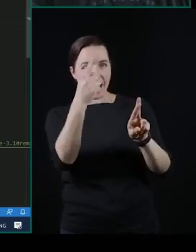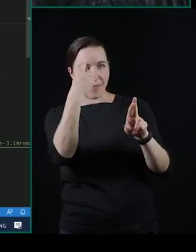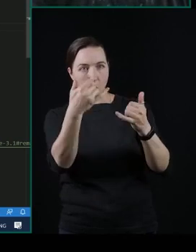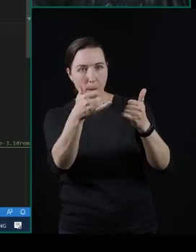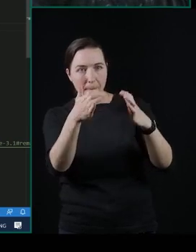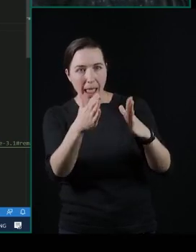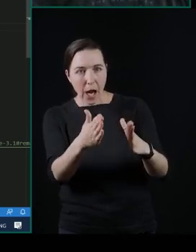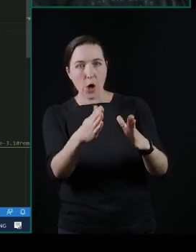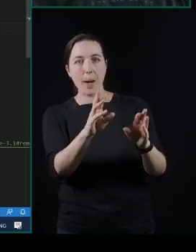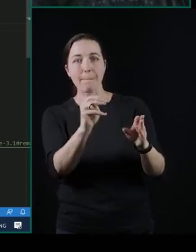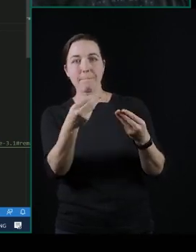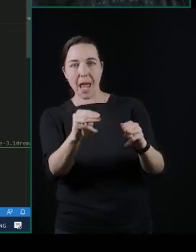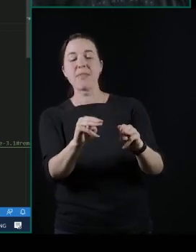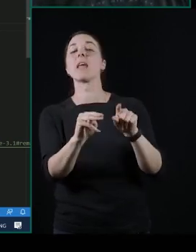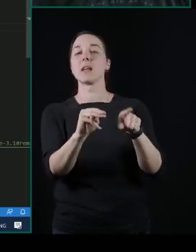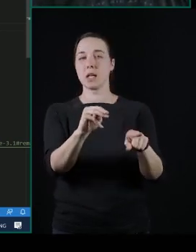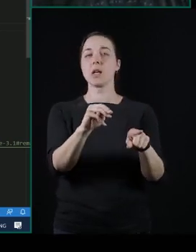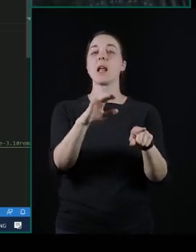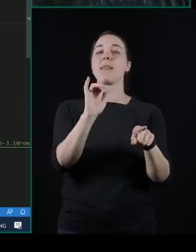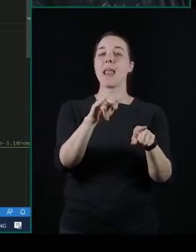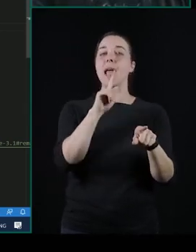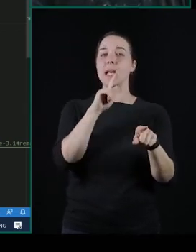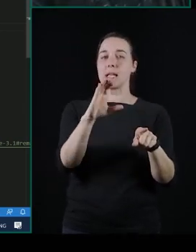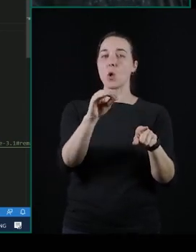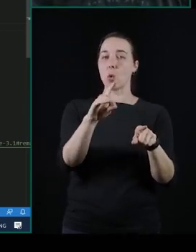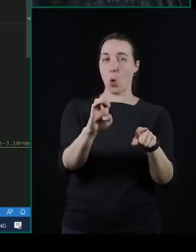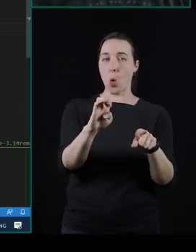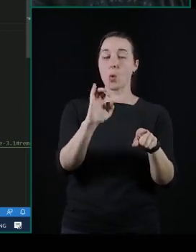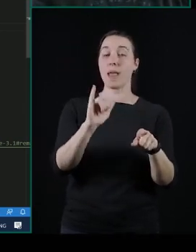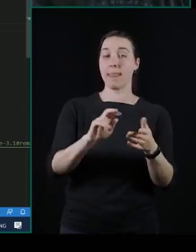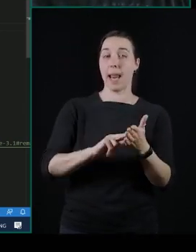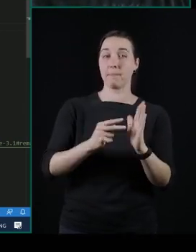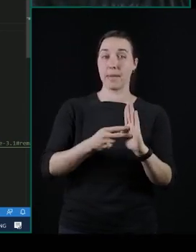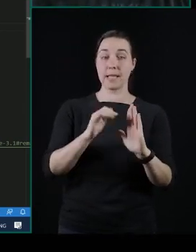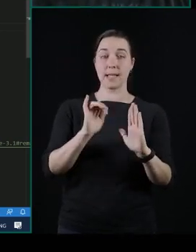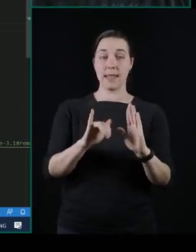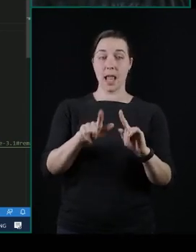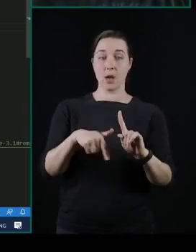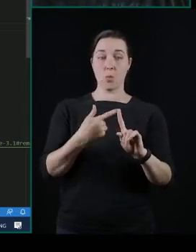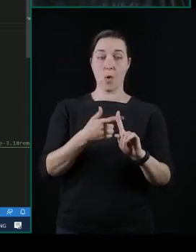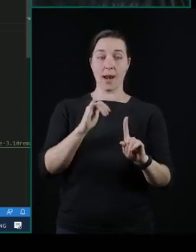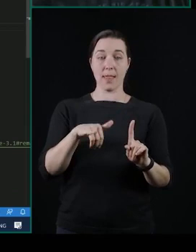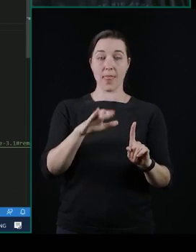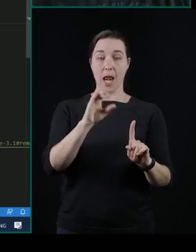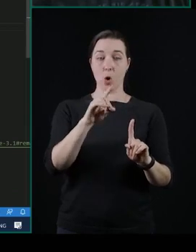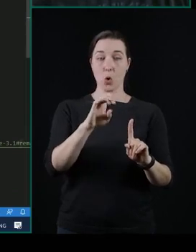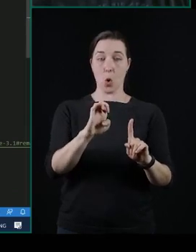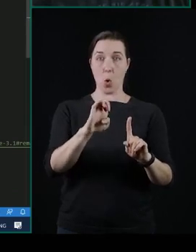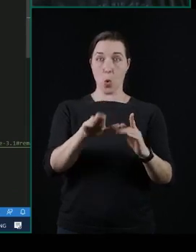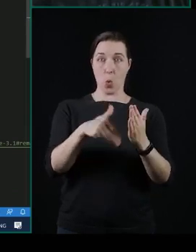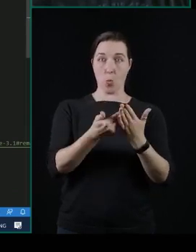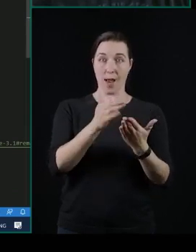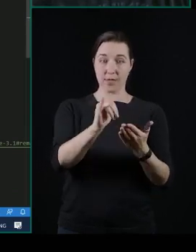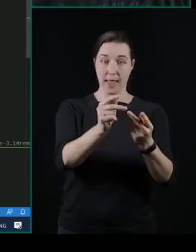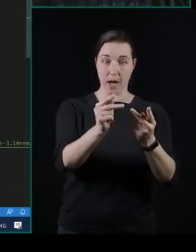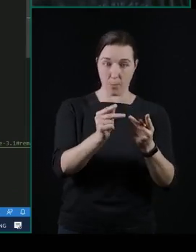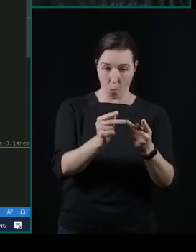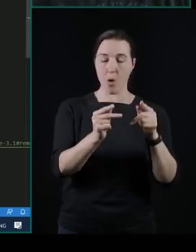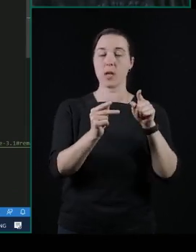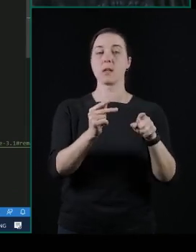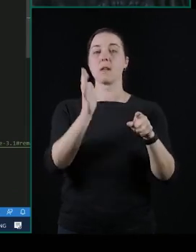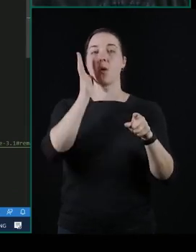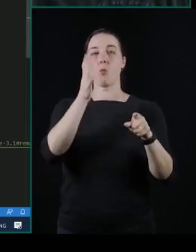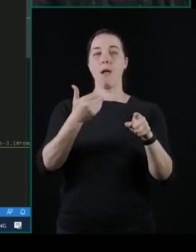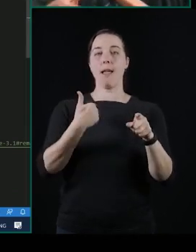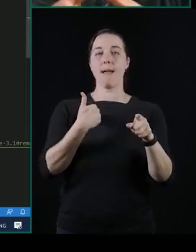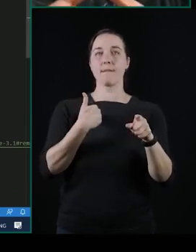method. GSDK ready for players method is a blocking call, right? This means that once the code reaches this point, it